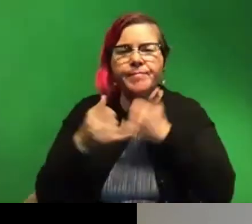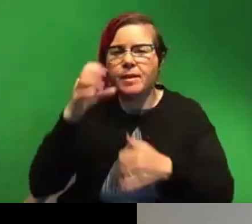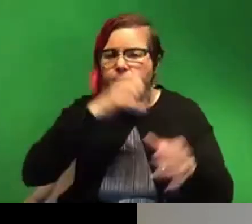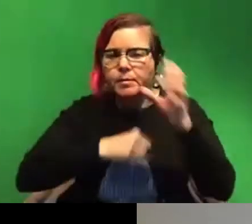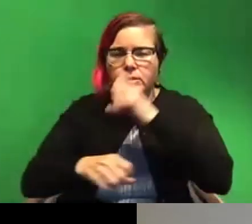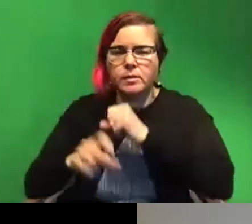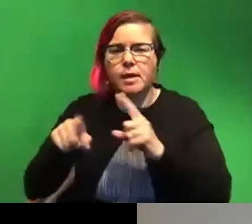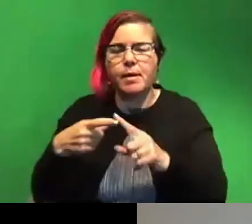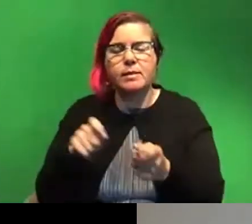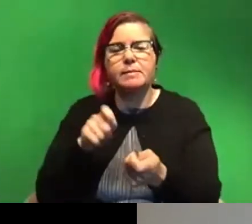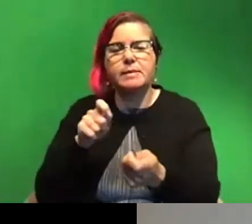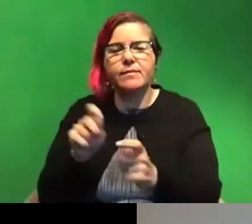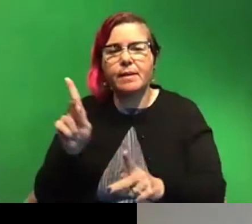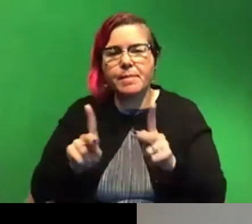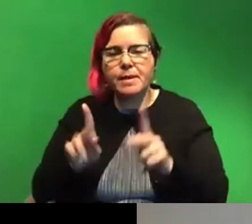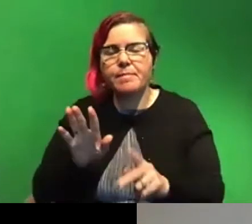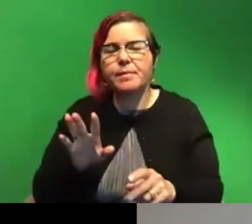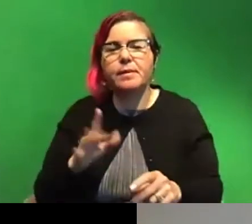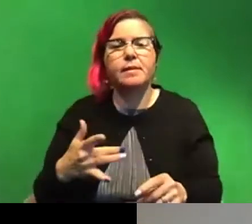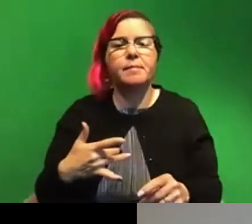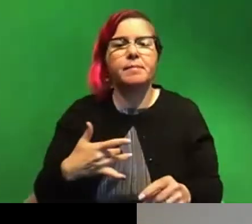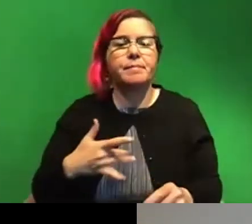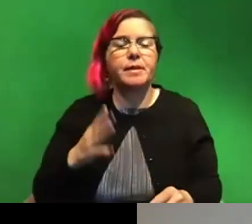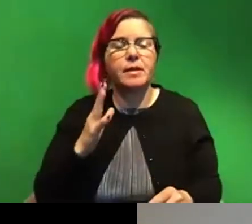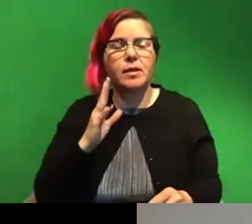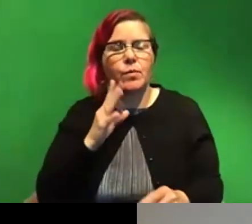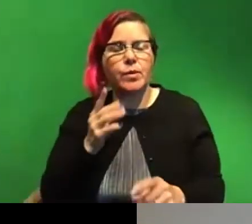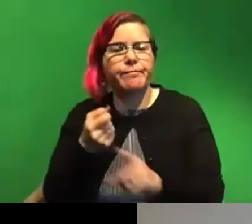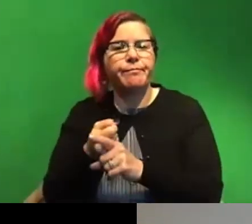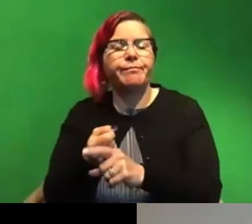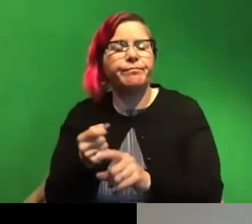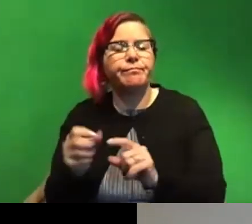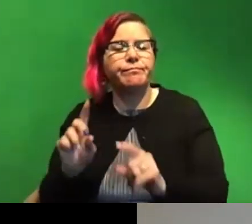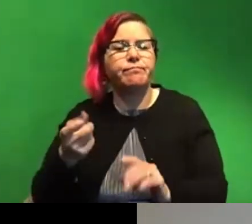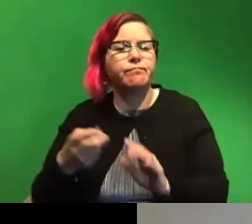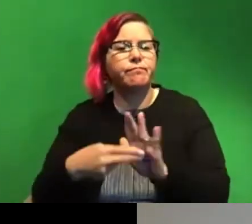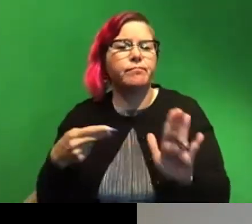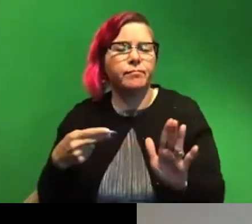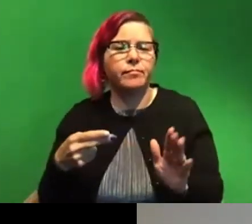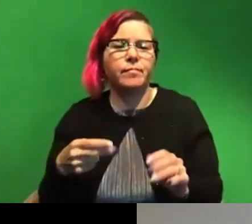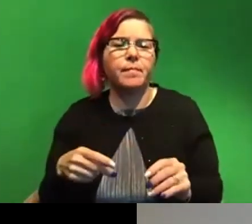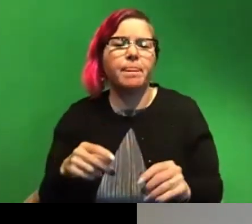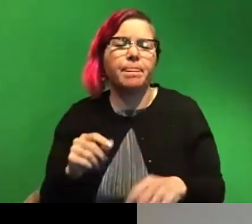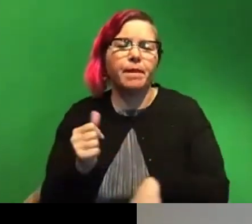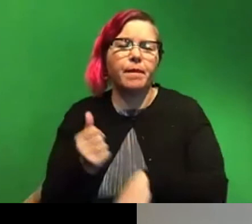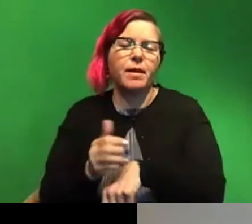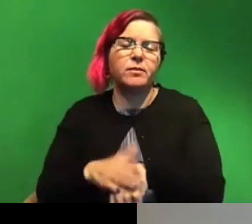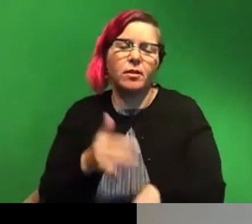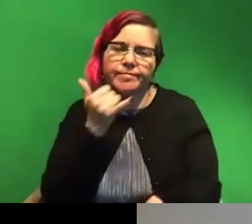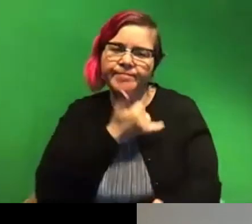certain people and what they're most likely to come down with or be diagnosed with based off of incorrect data.